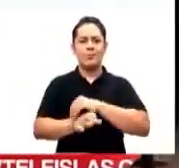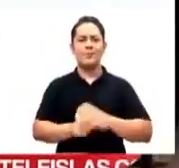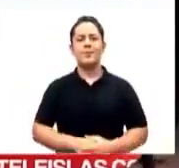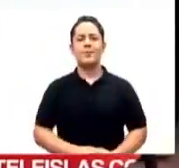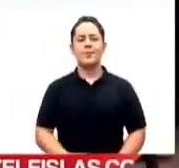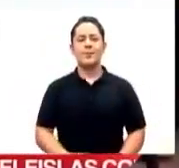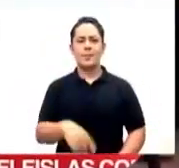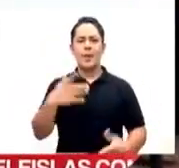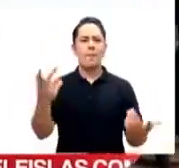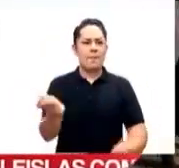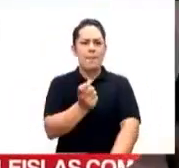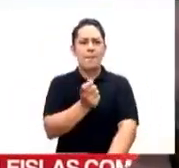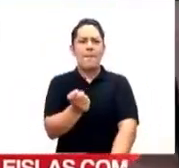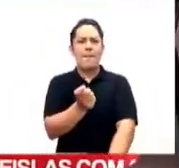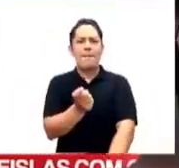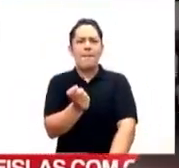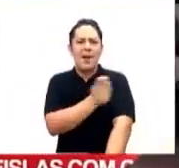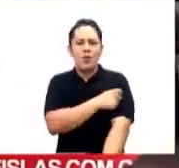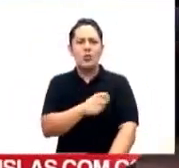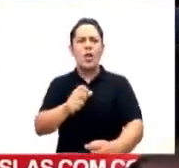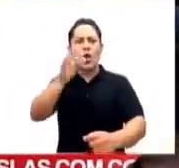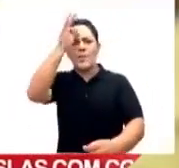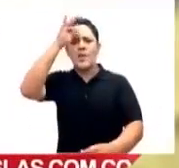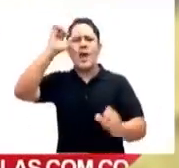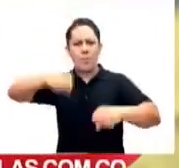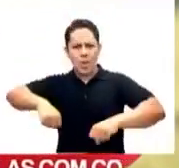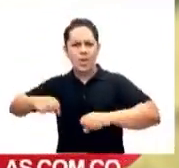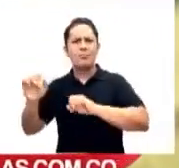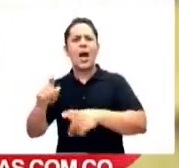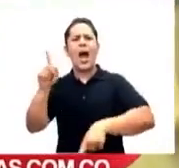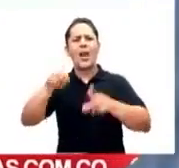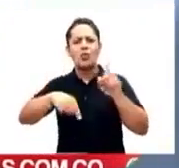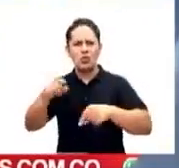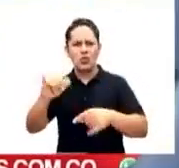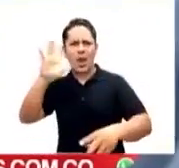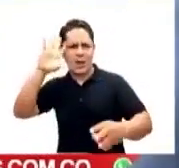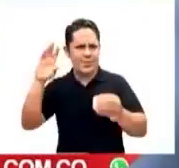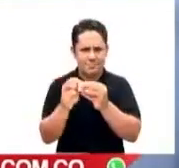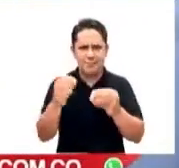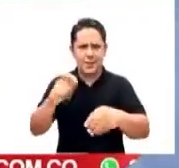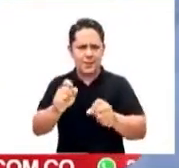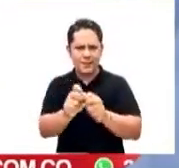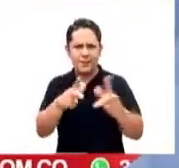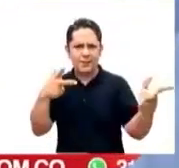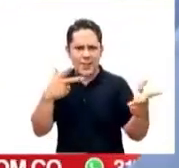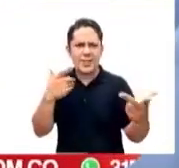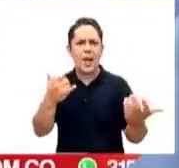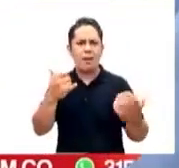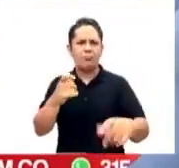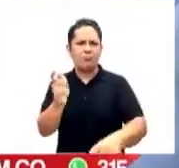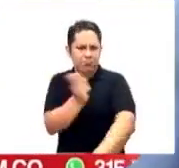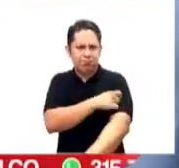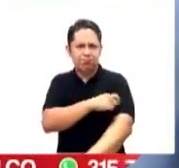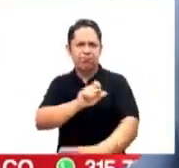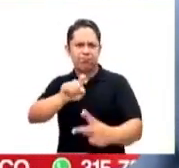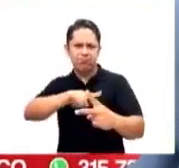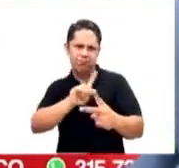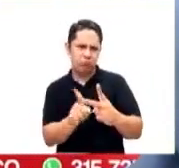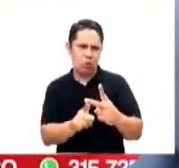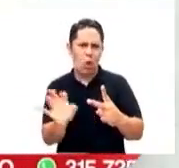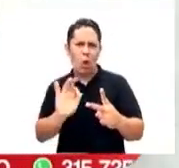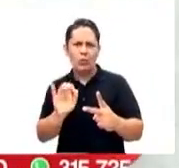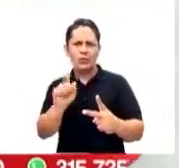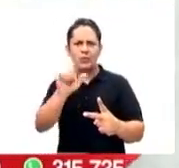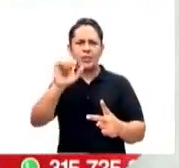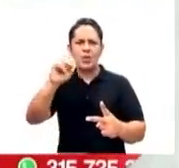p.m. On the other hand, it is also important to mention that the vaccination point on the hospital is currently available for